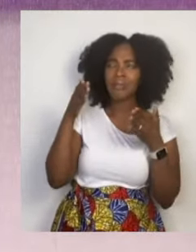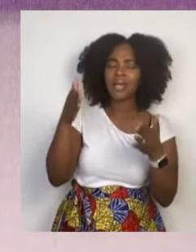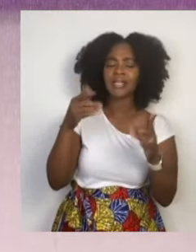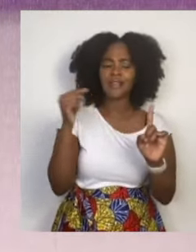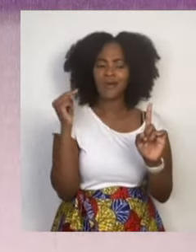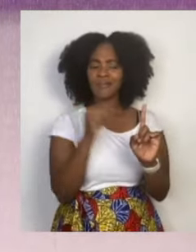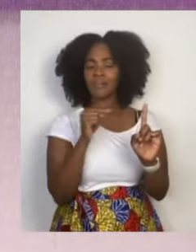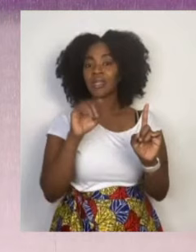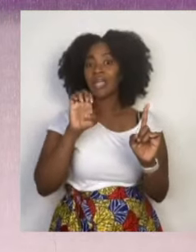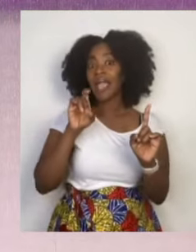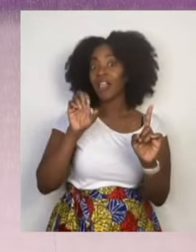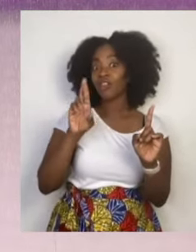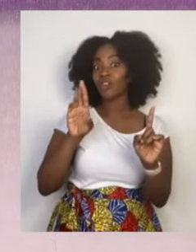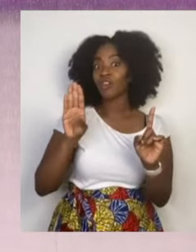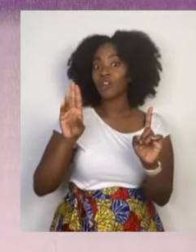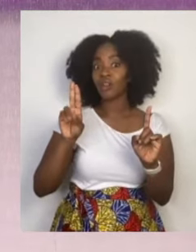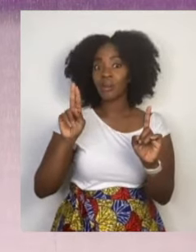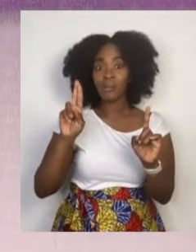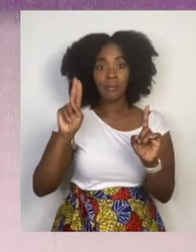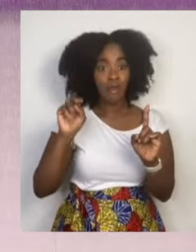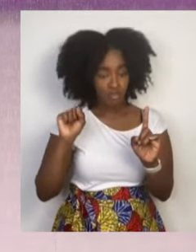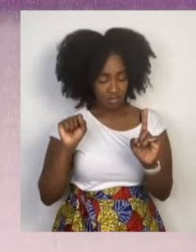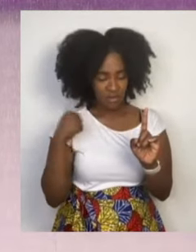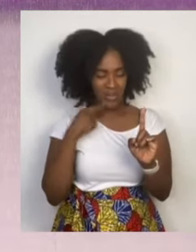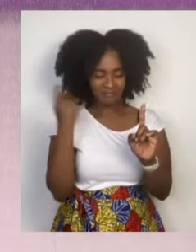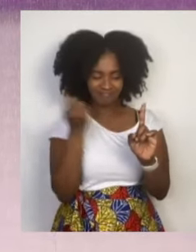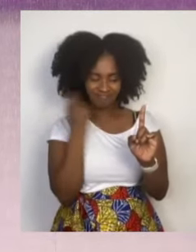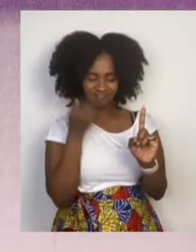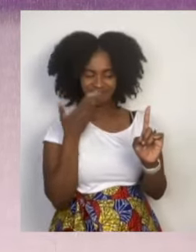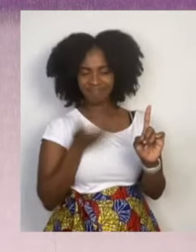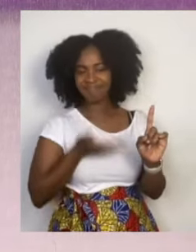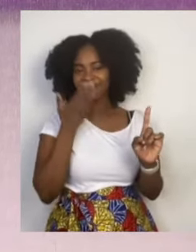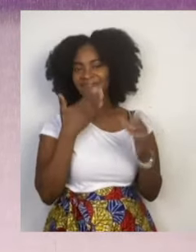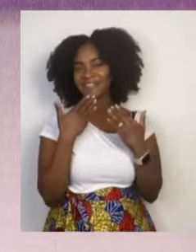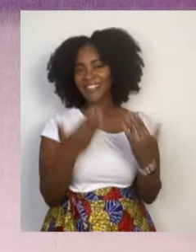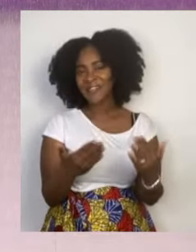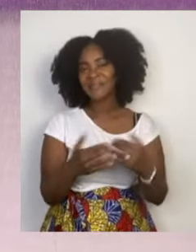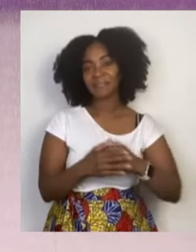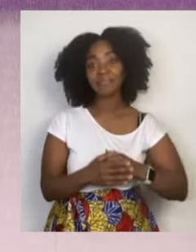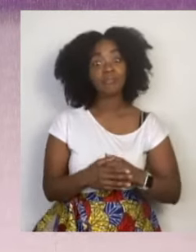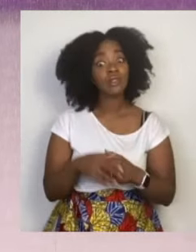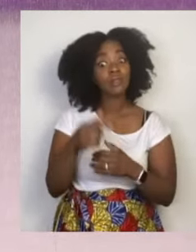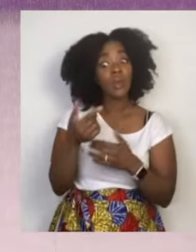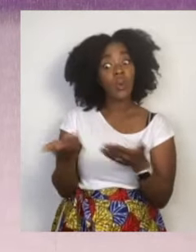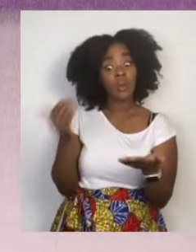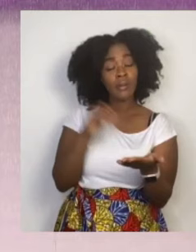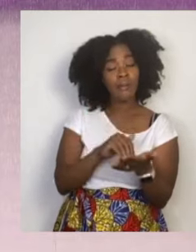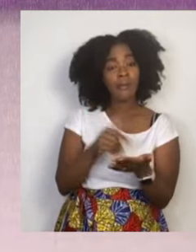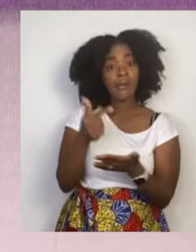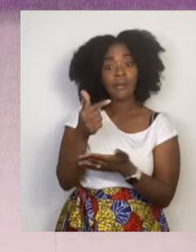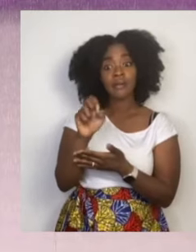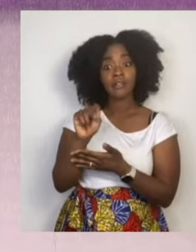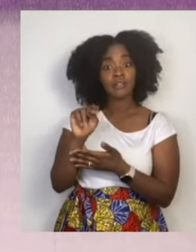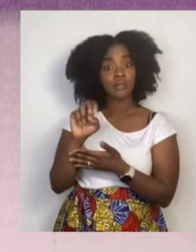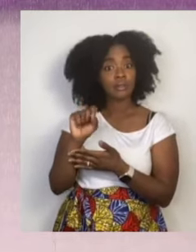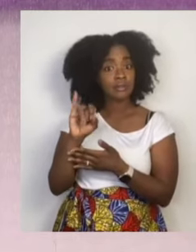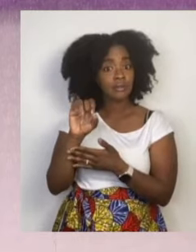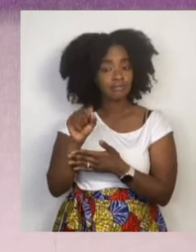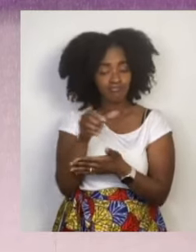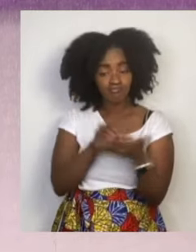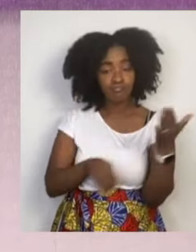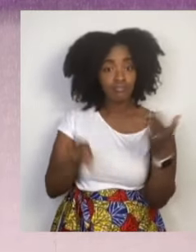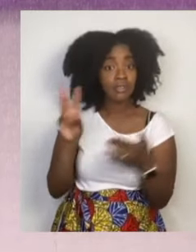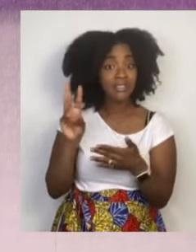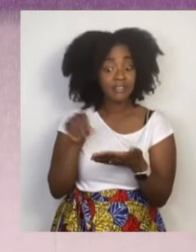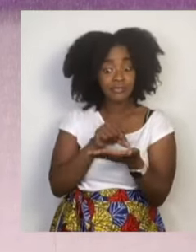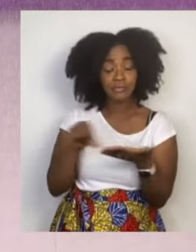Burns. Genesis chapter 6, verse 14. Genesis chapter 6, verse